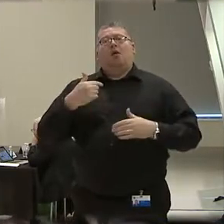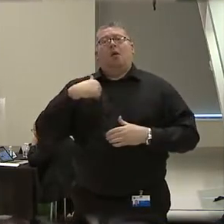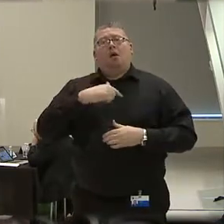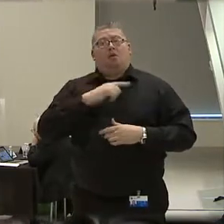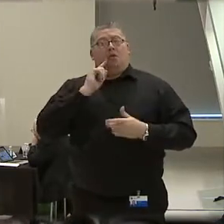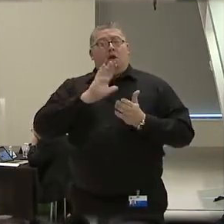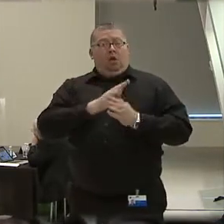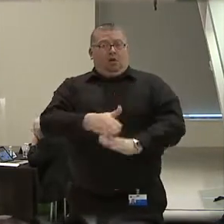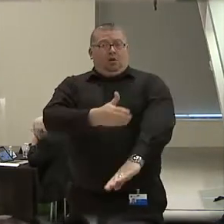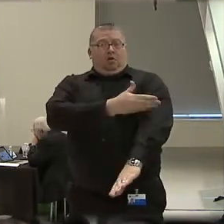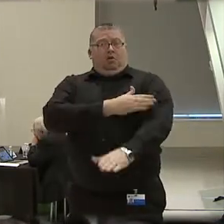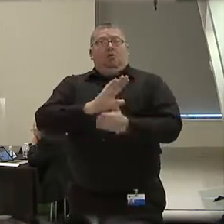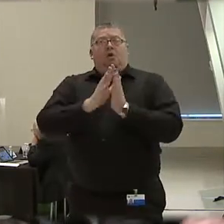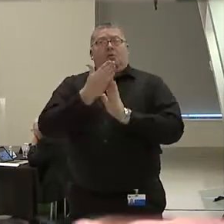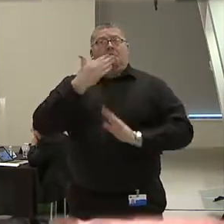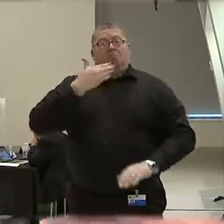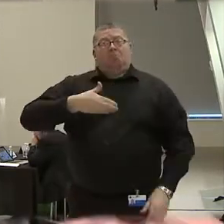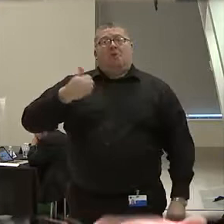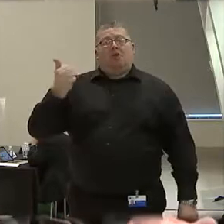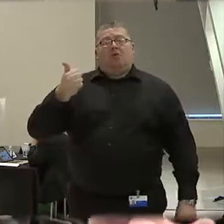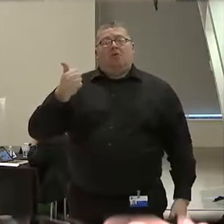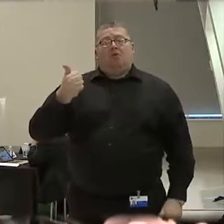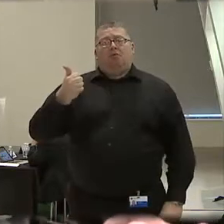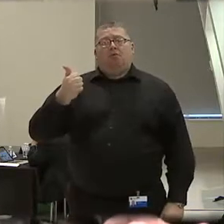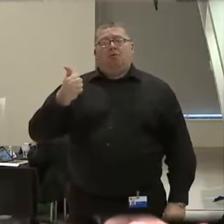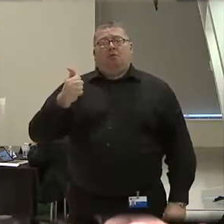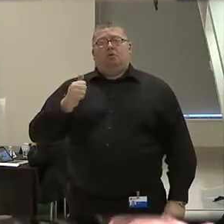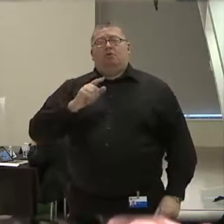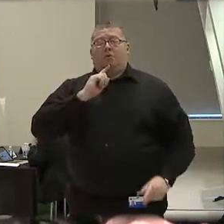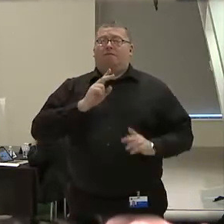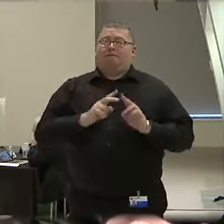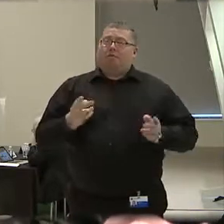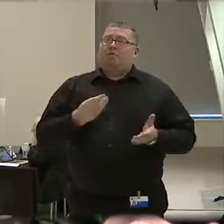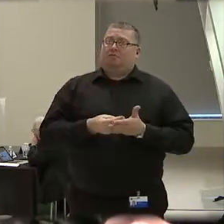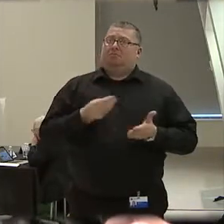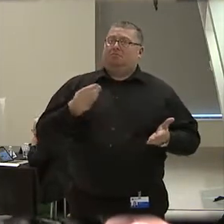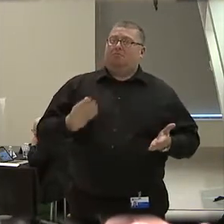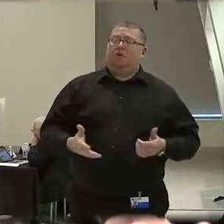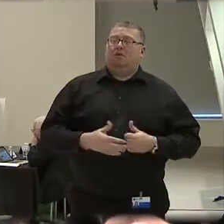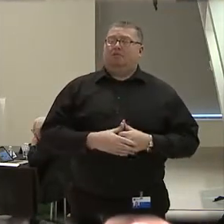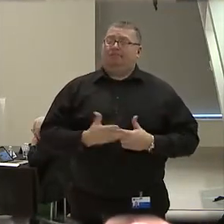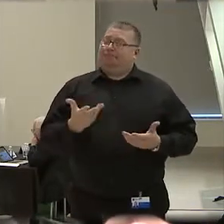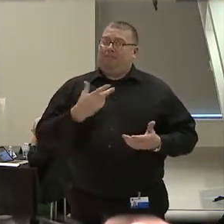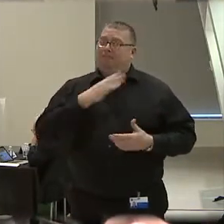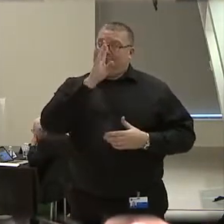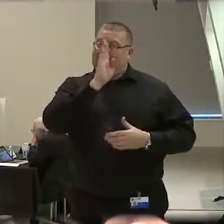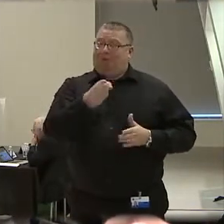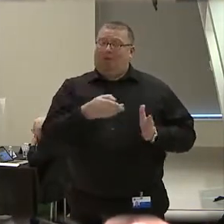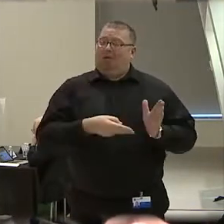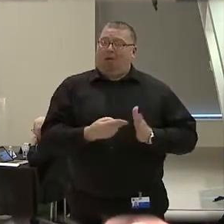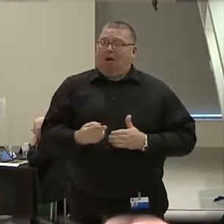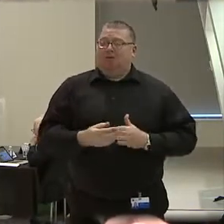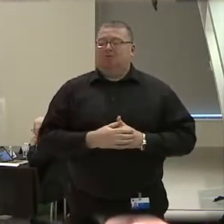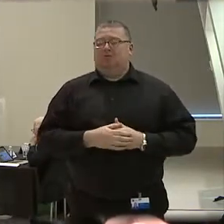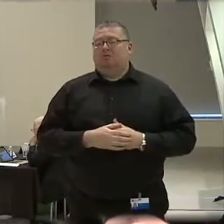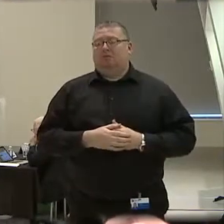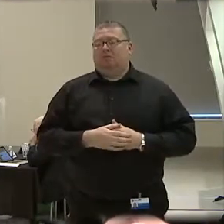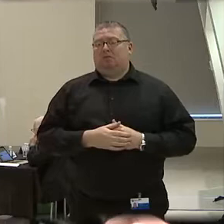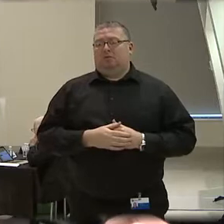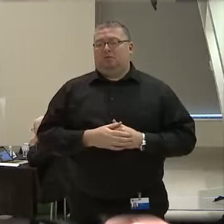be better, not perfect, but better, are very expensive. I mean, I'll be honest with you. You know,